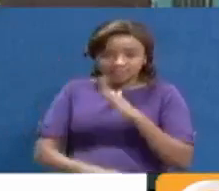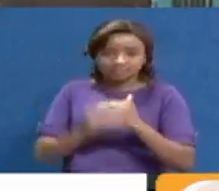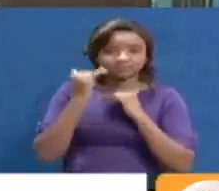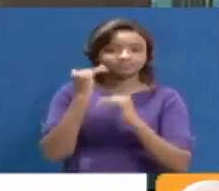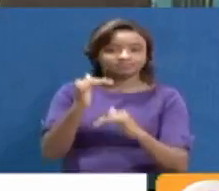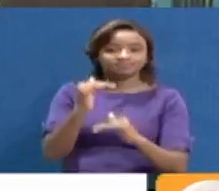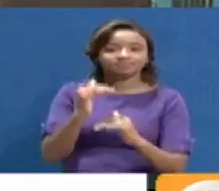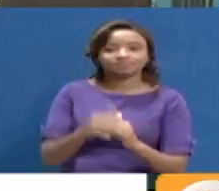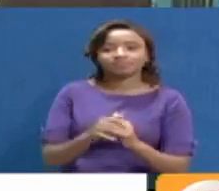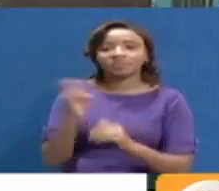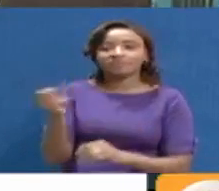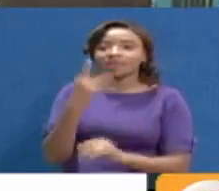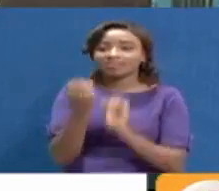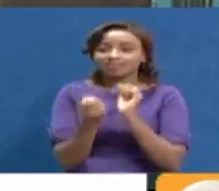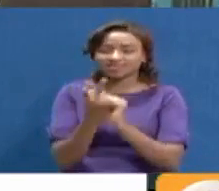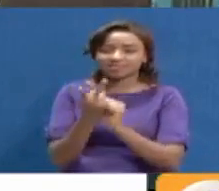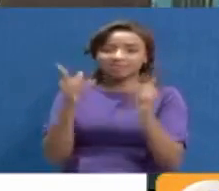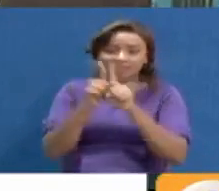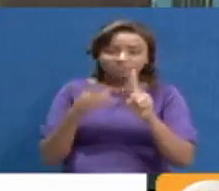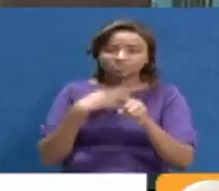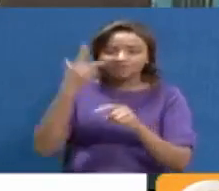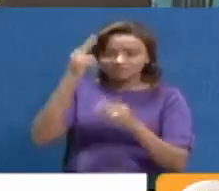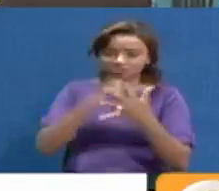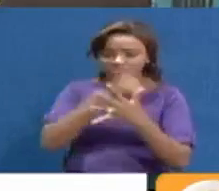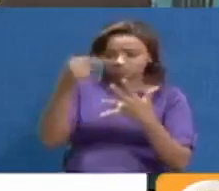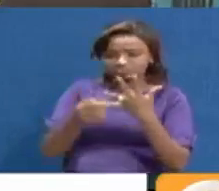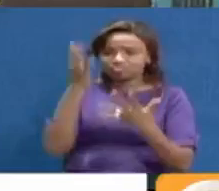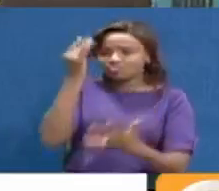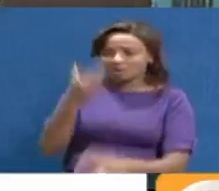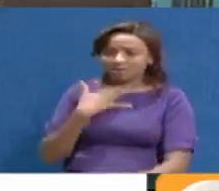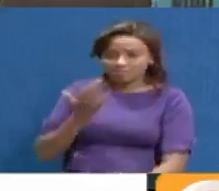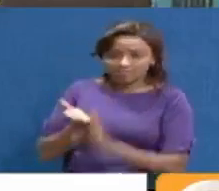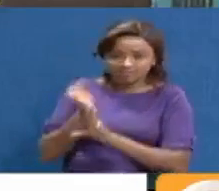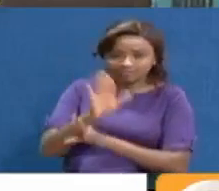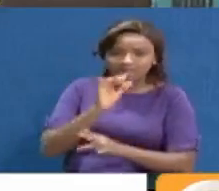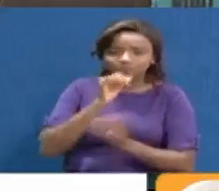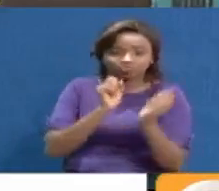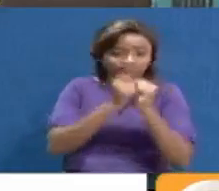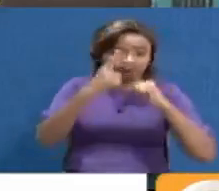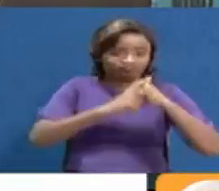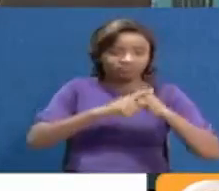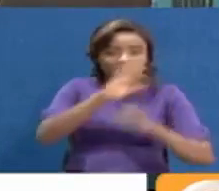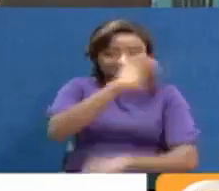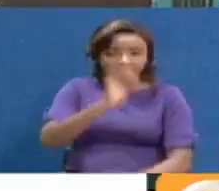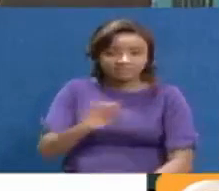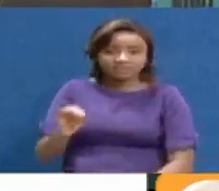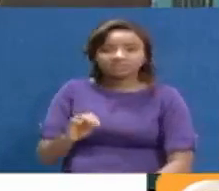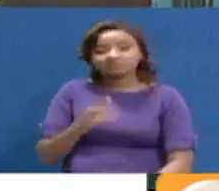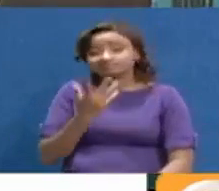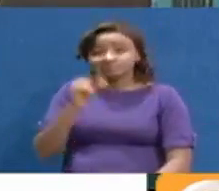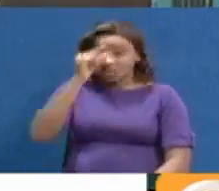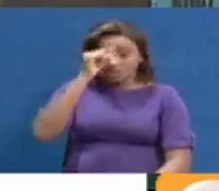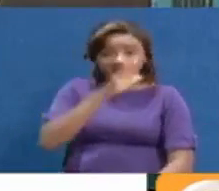for the month of December. And there were a number of reasons that had been put forth. The government obviously needing money just as